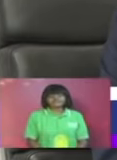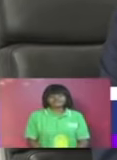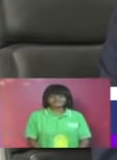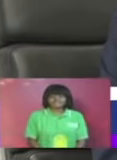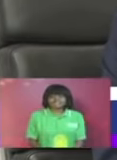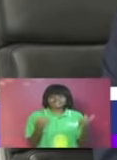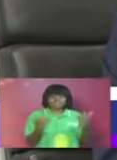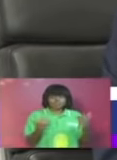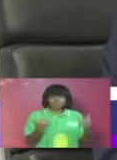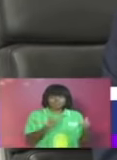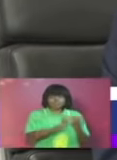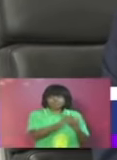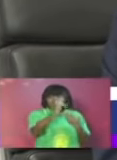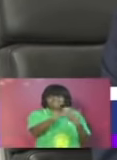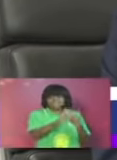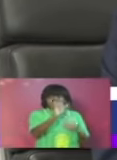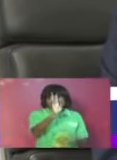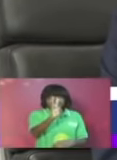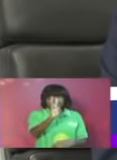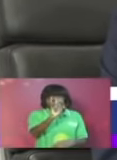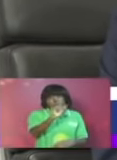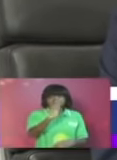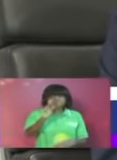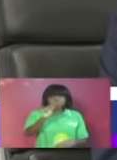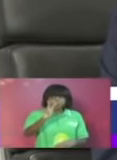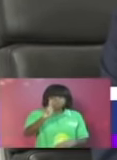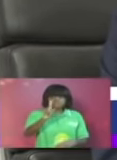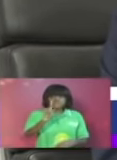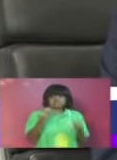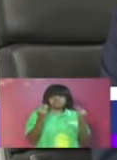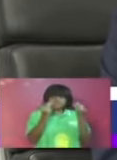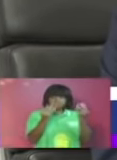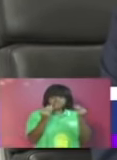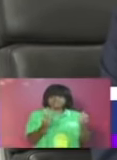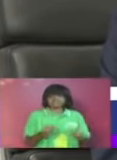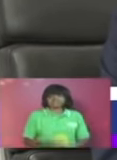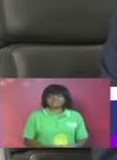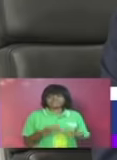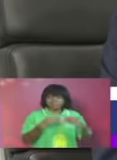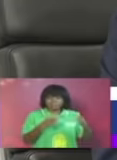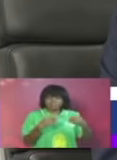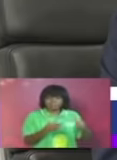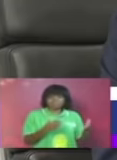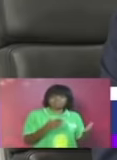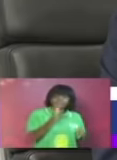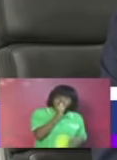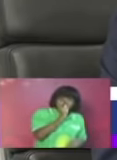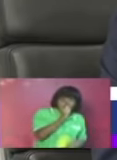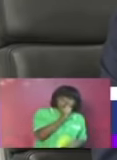is as follows. For public and private facilities, so far tests done